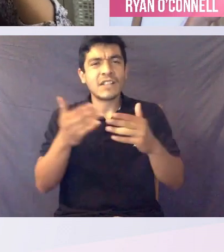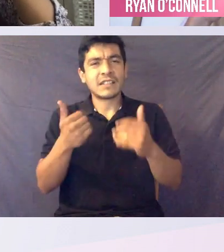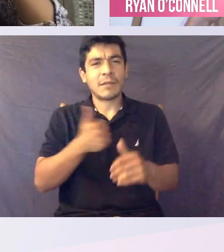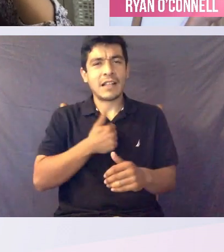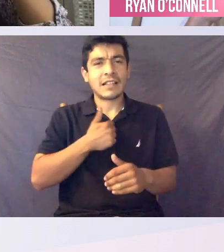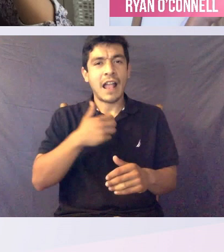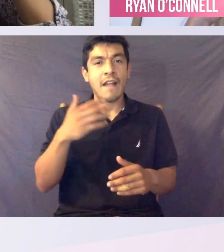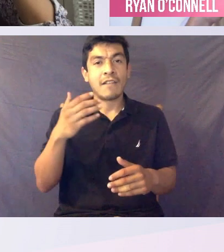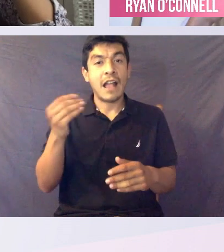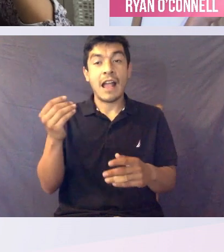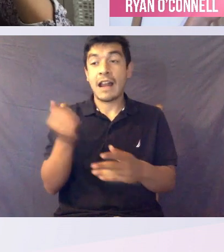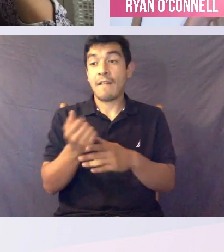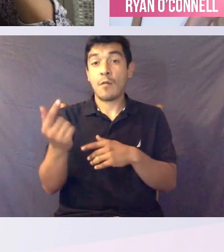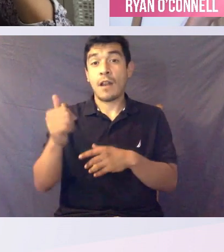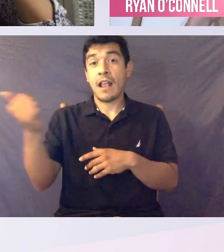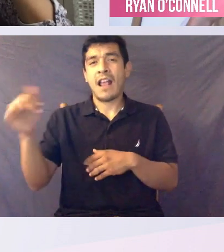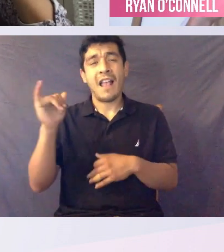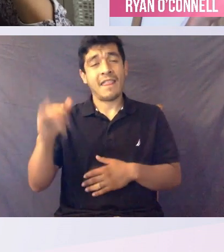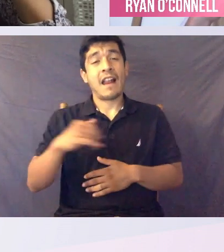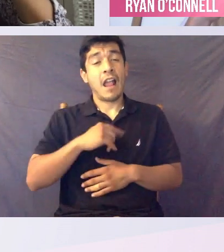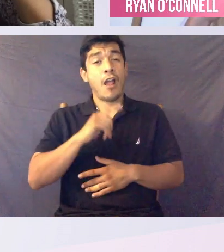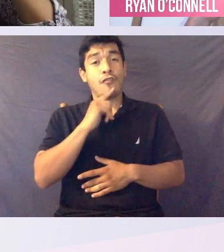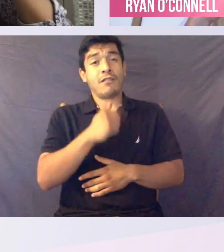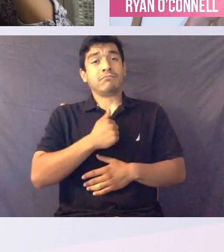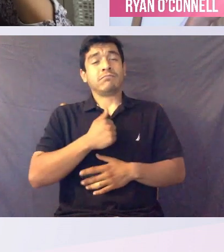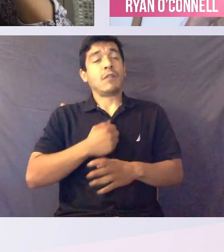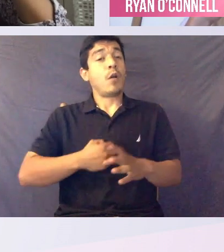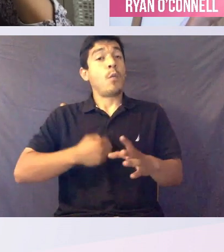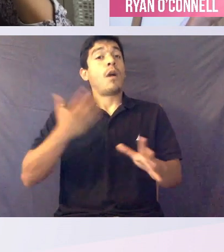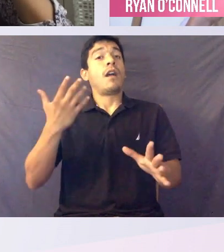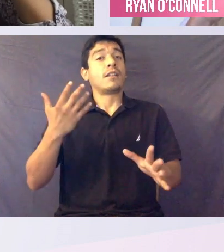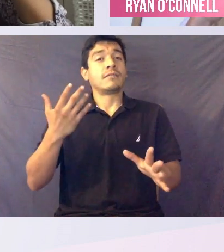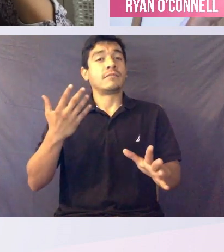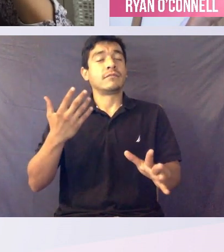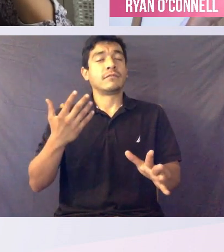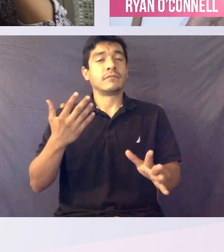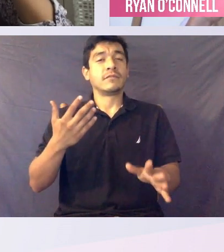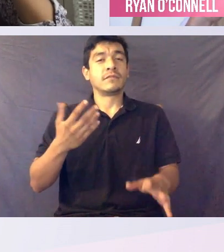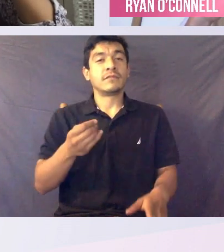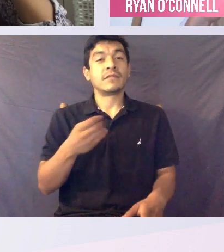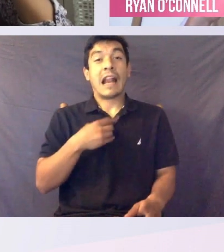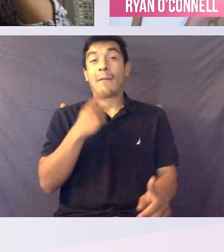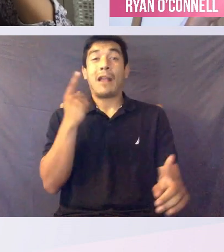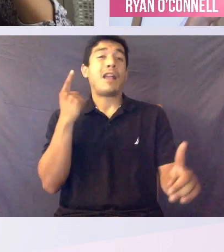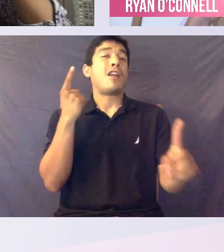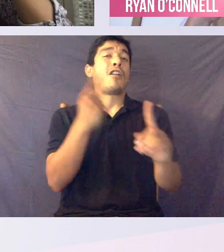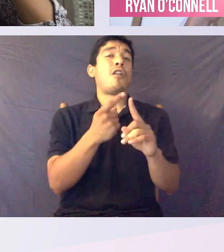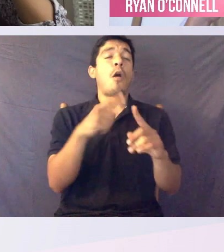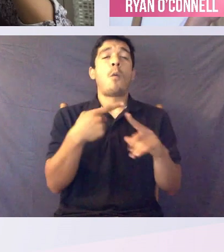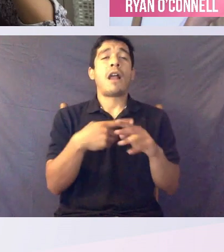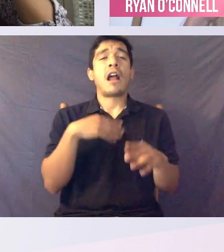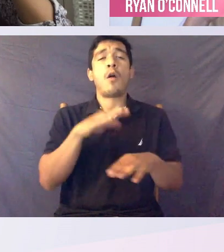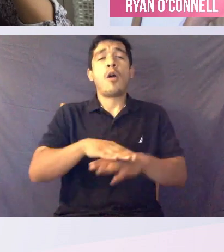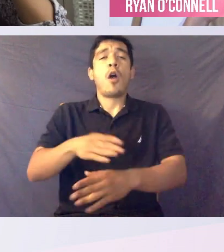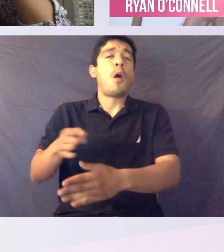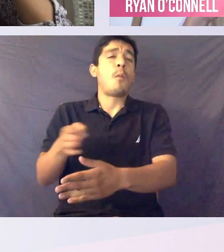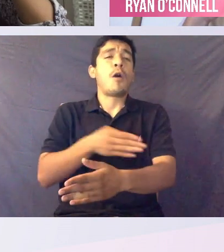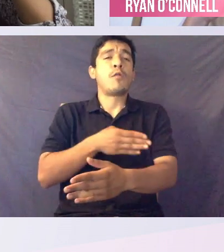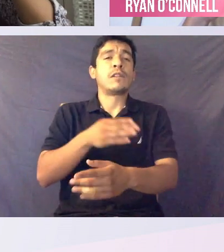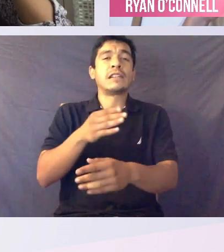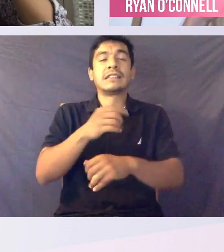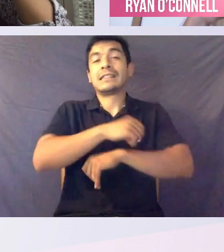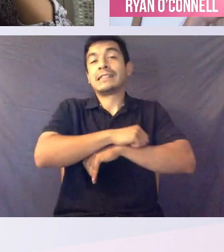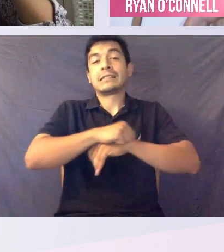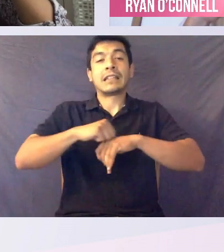white. You know, if I could go, my goal whenever I was on a Broadway stage, and there are